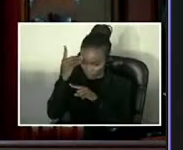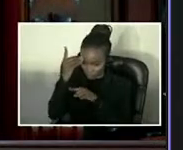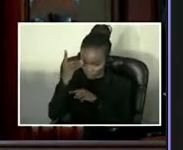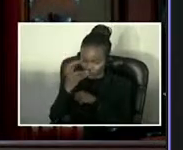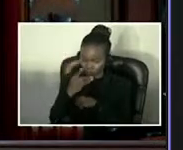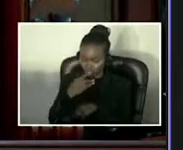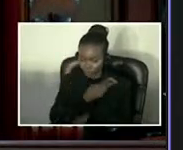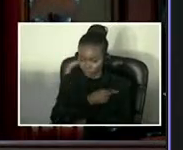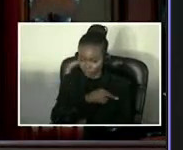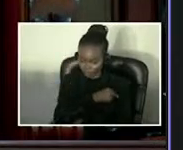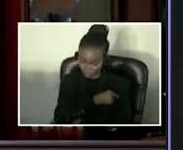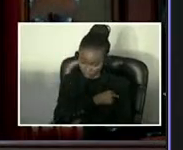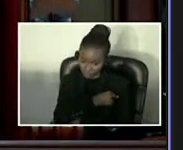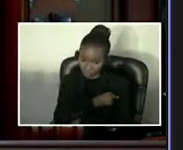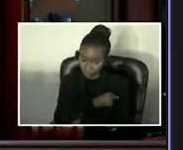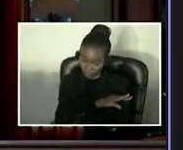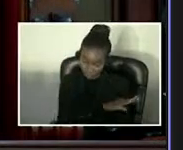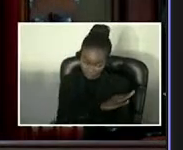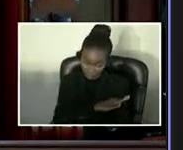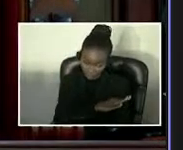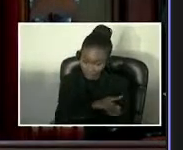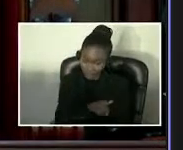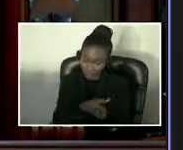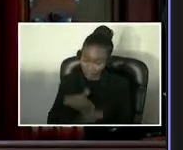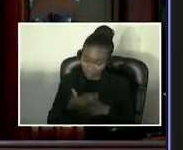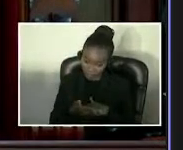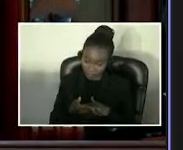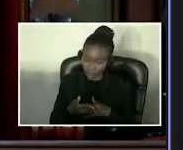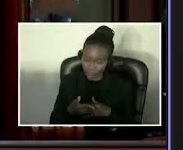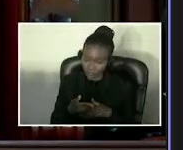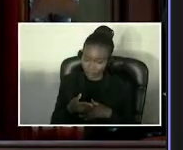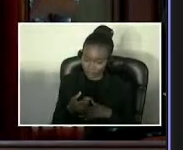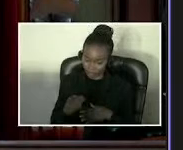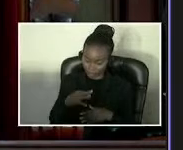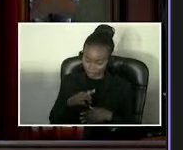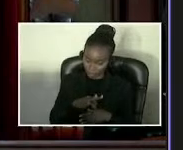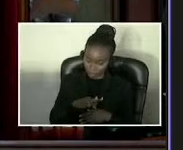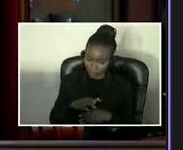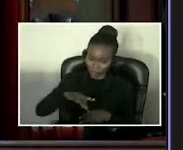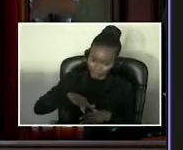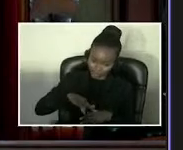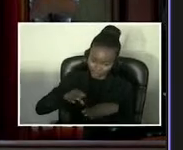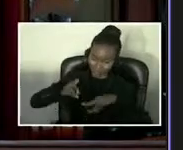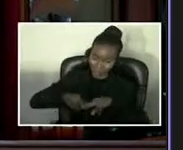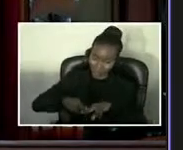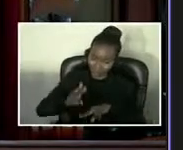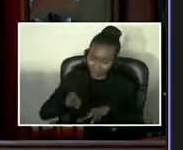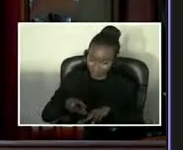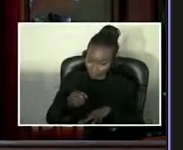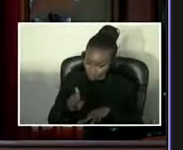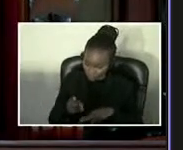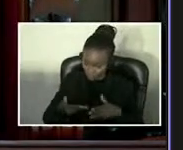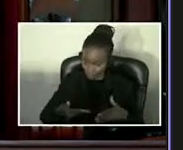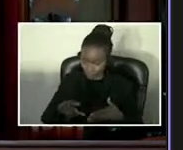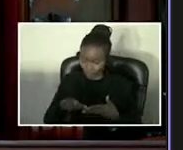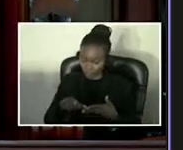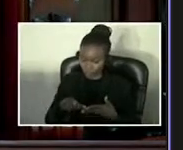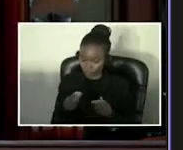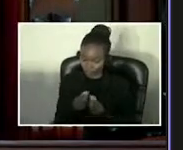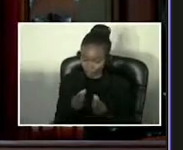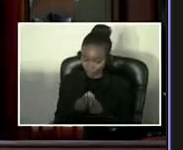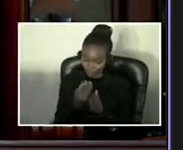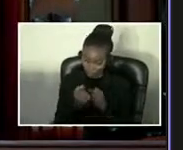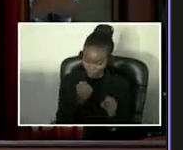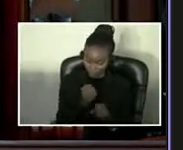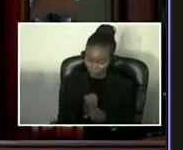baseline following a major movement from compensation of employees still to goods and services in 2018 2019